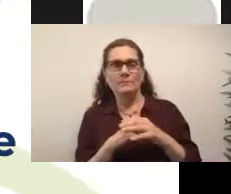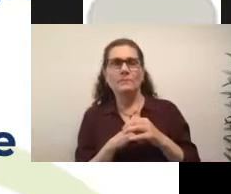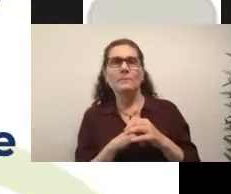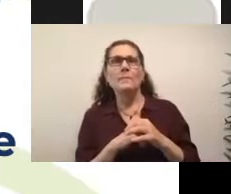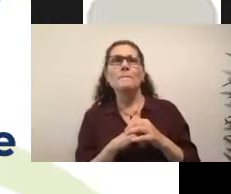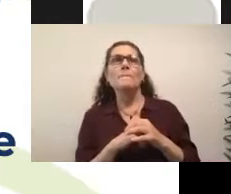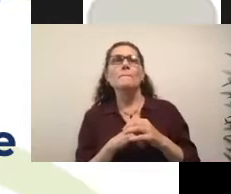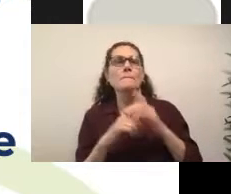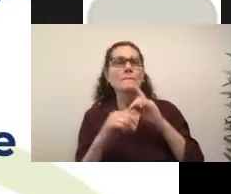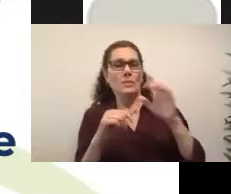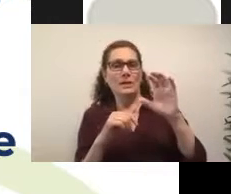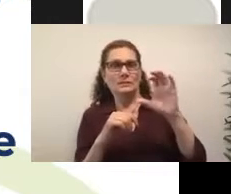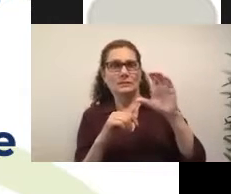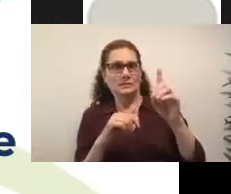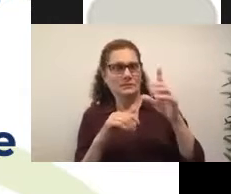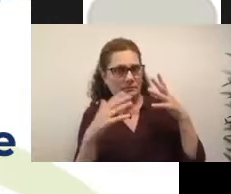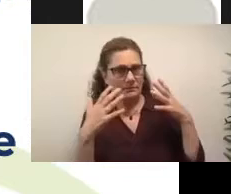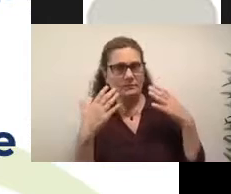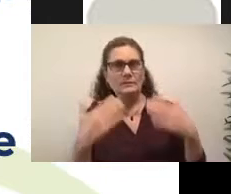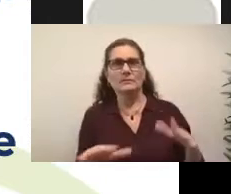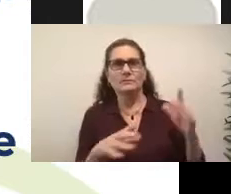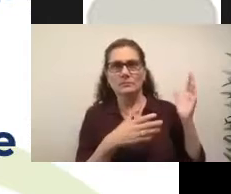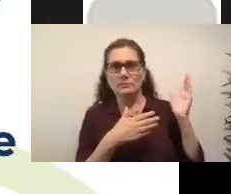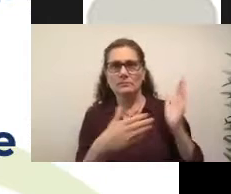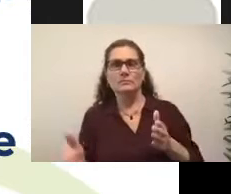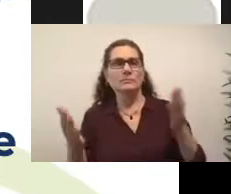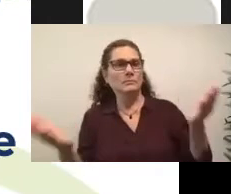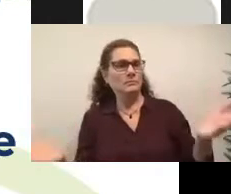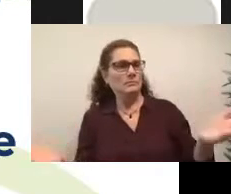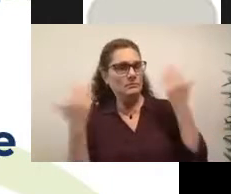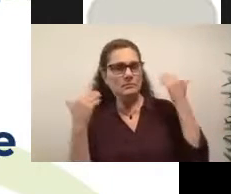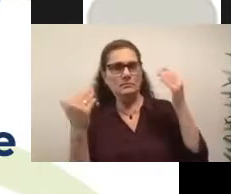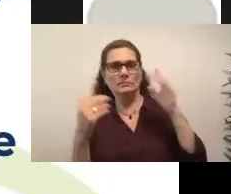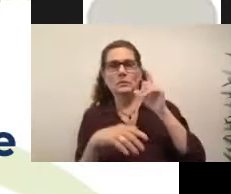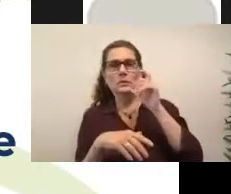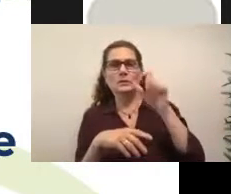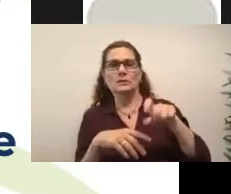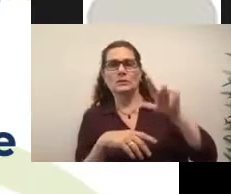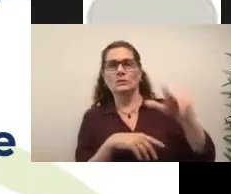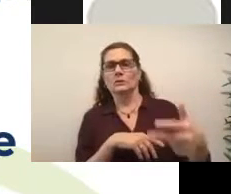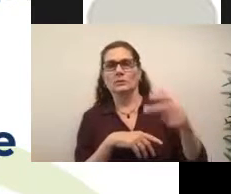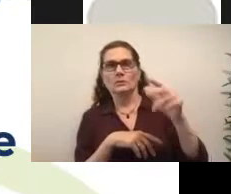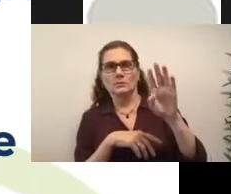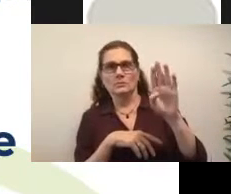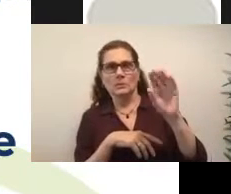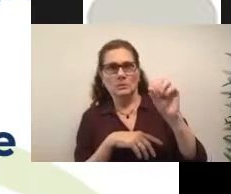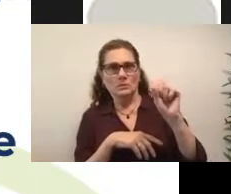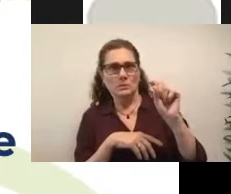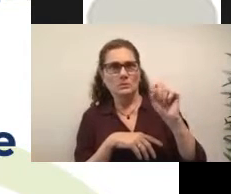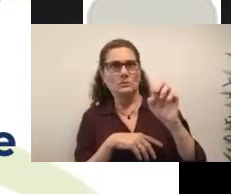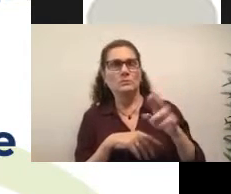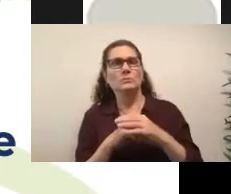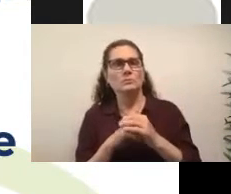now eligible for the COVID-19 booster shot. So receive your booster and enjoy the holiday season knowing you have the highest level of